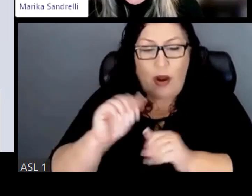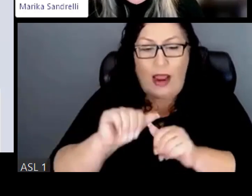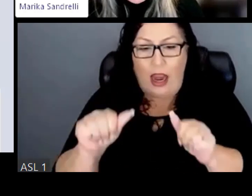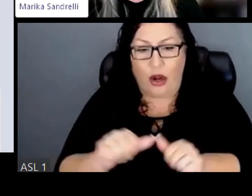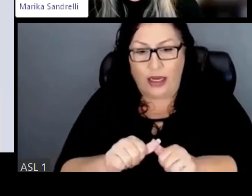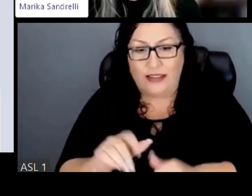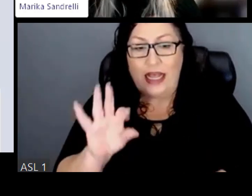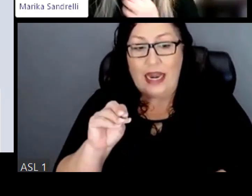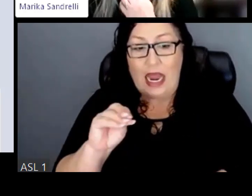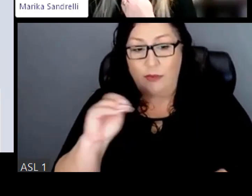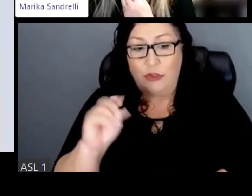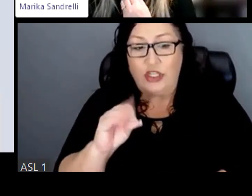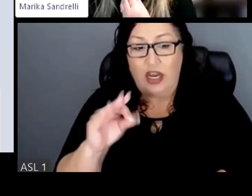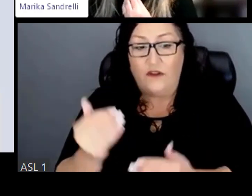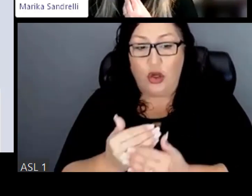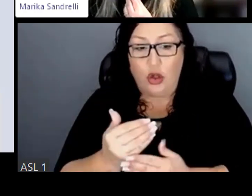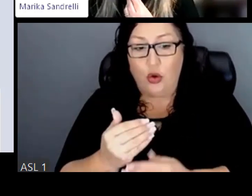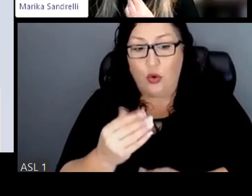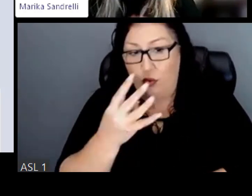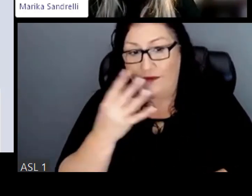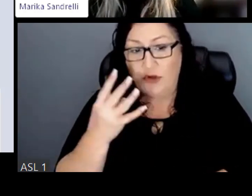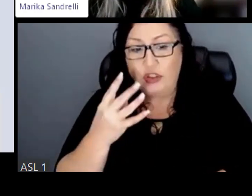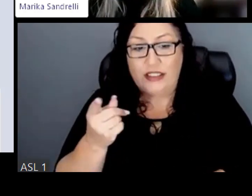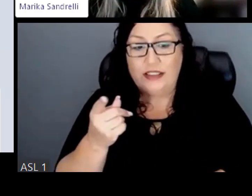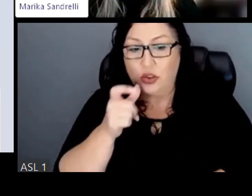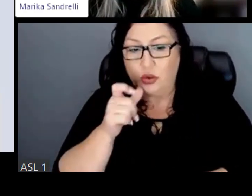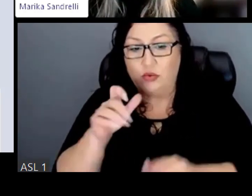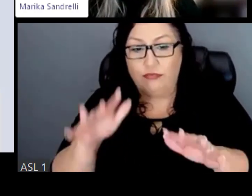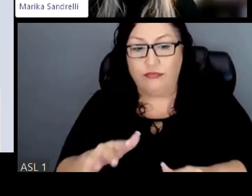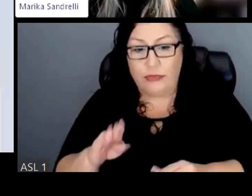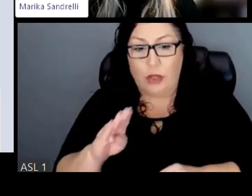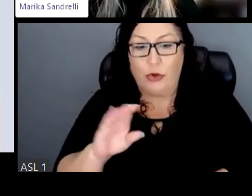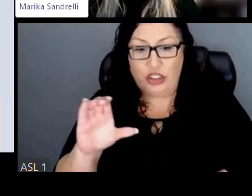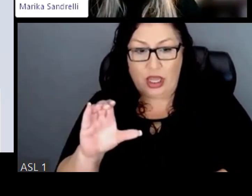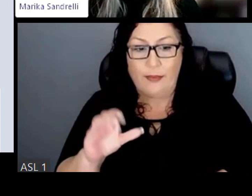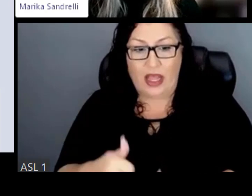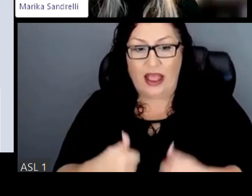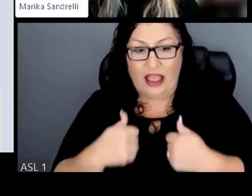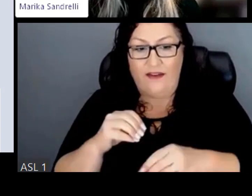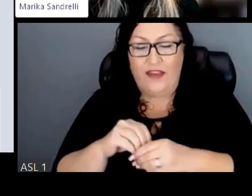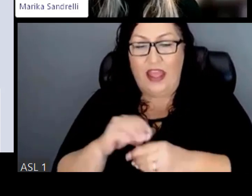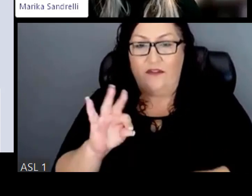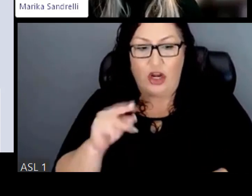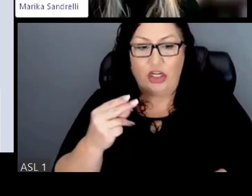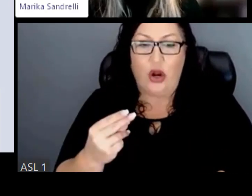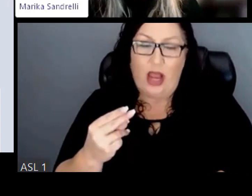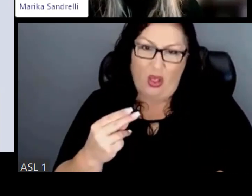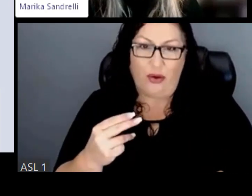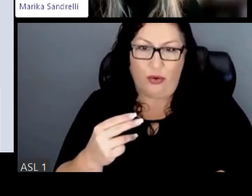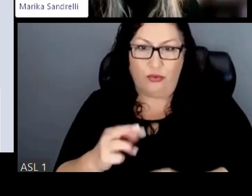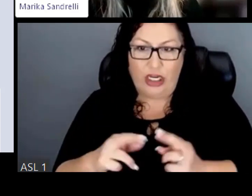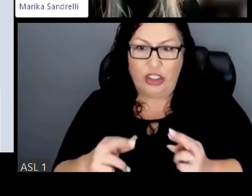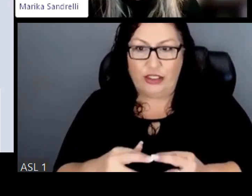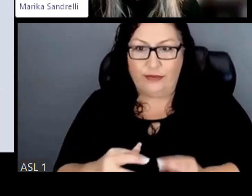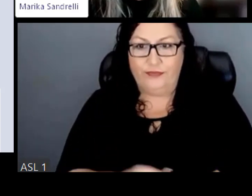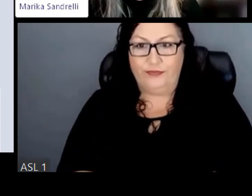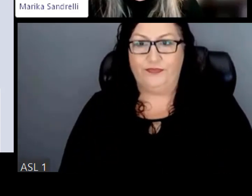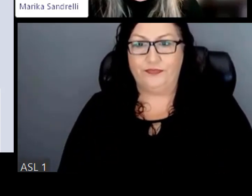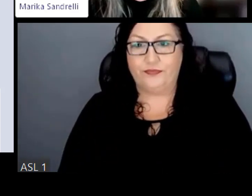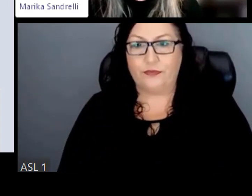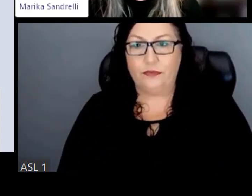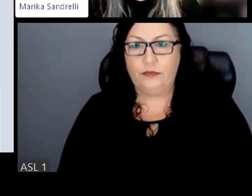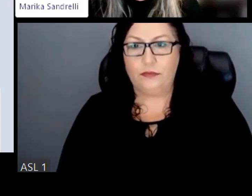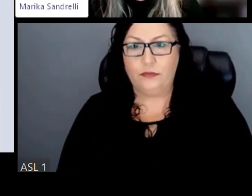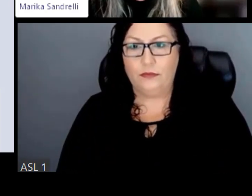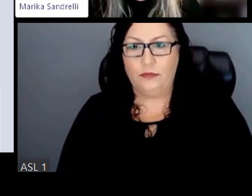new refugees who settle in British Columbia live in the Fraser Health region. Next slide.